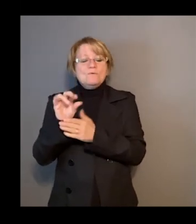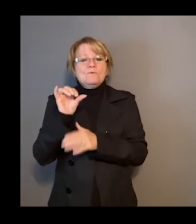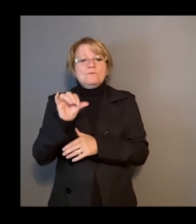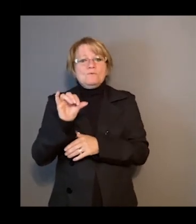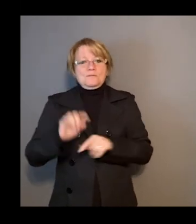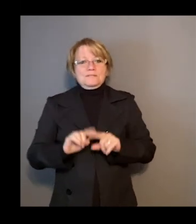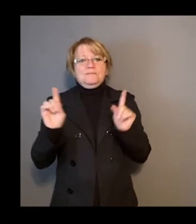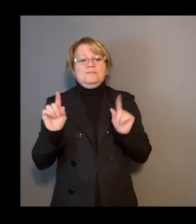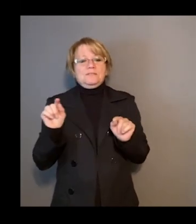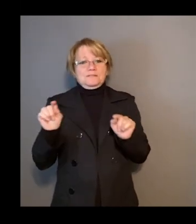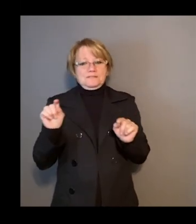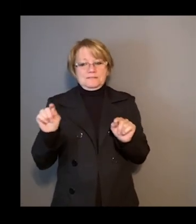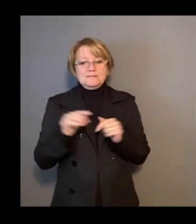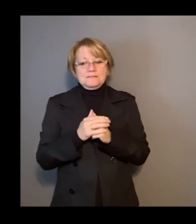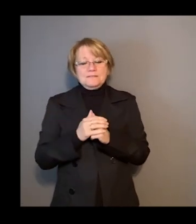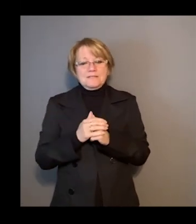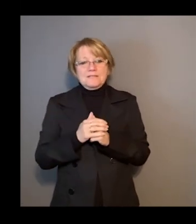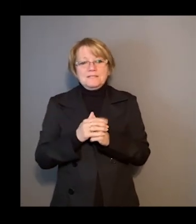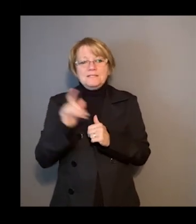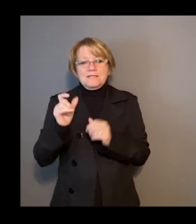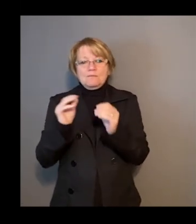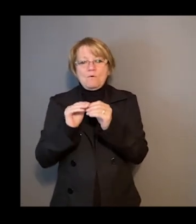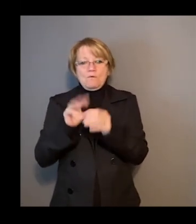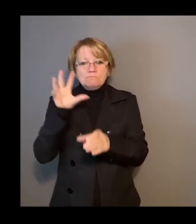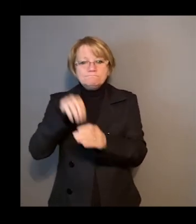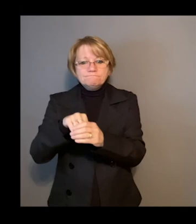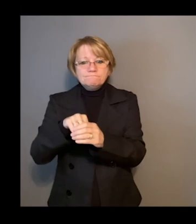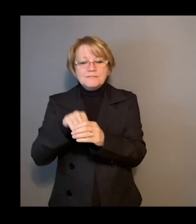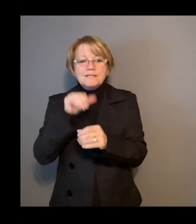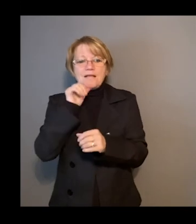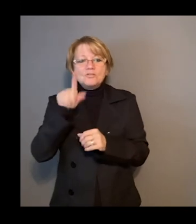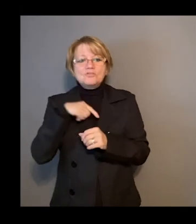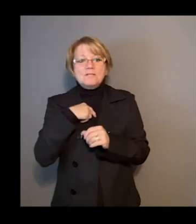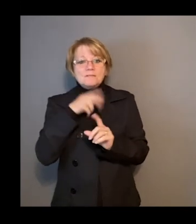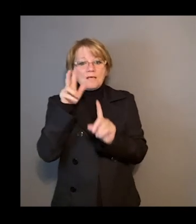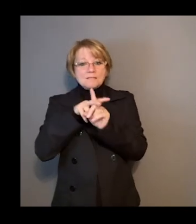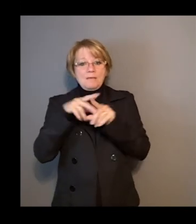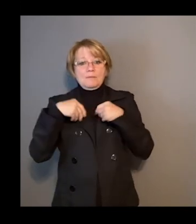more involvement in teaching instead of just here, this assignment, turn it in.